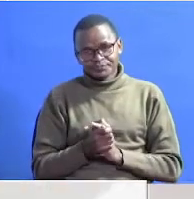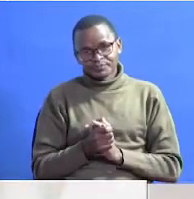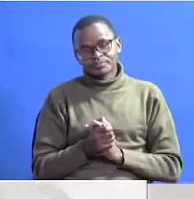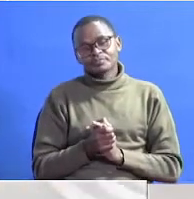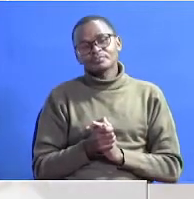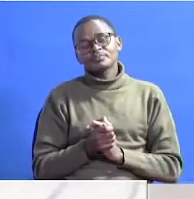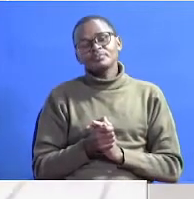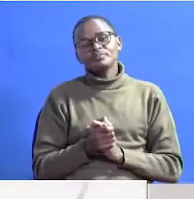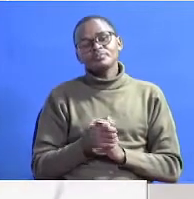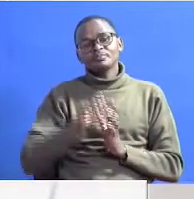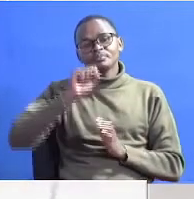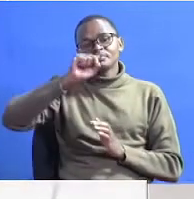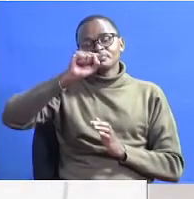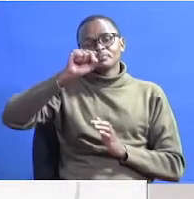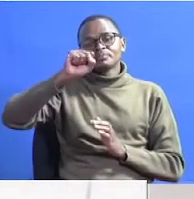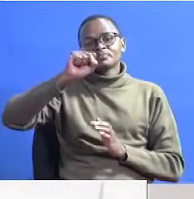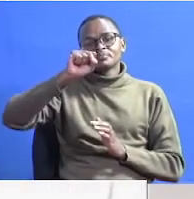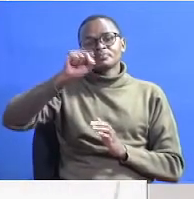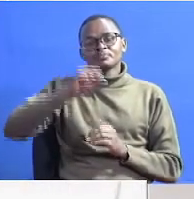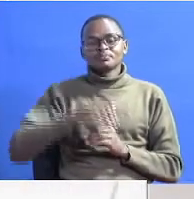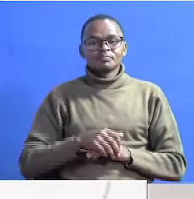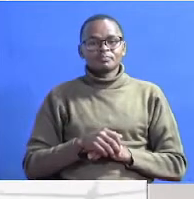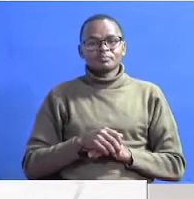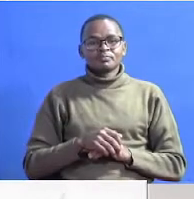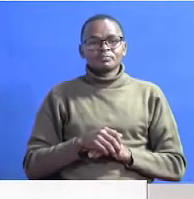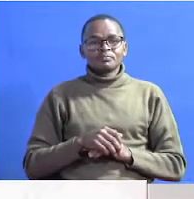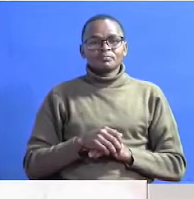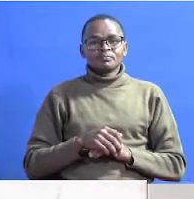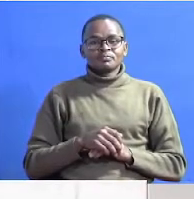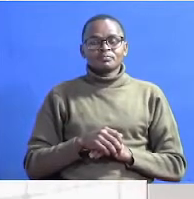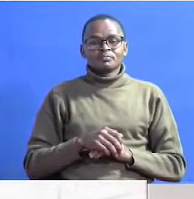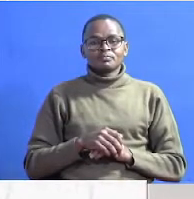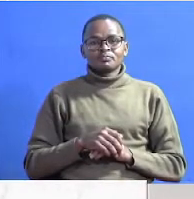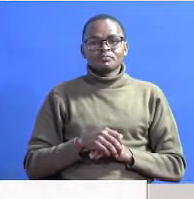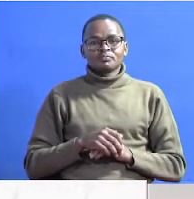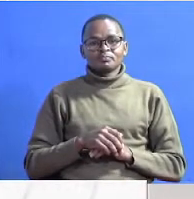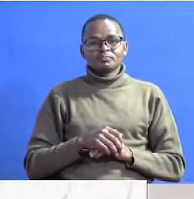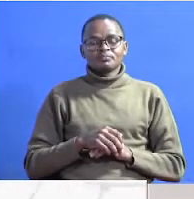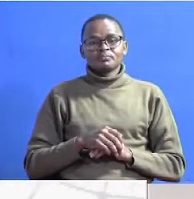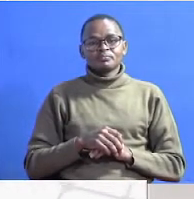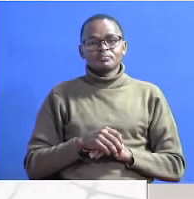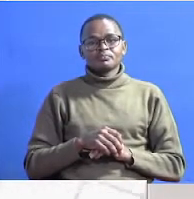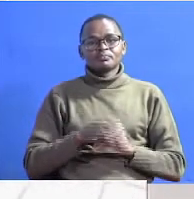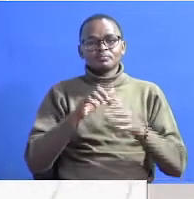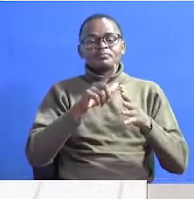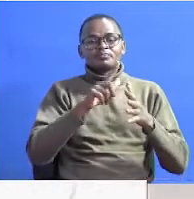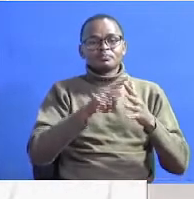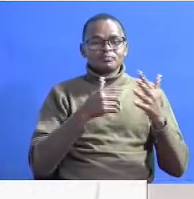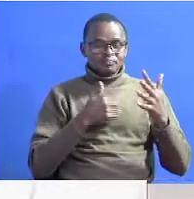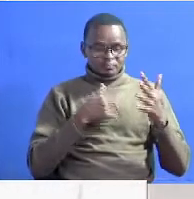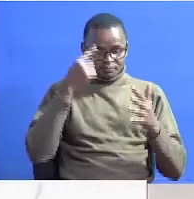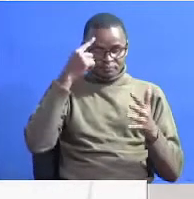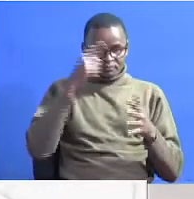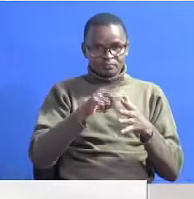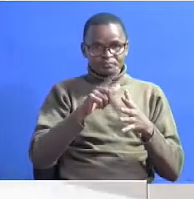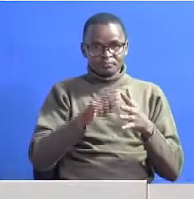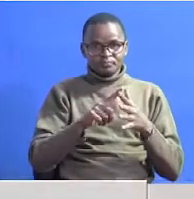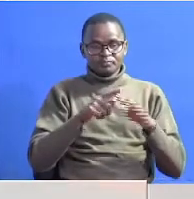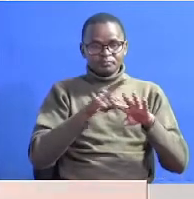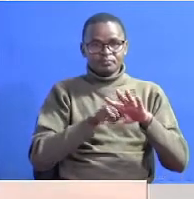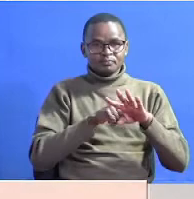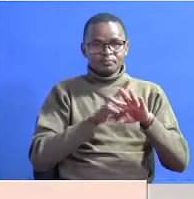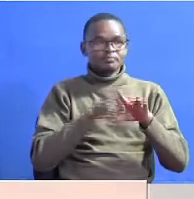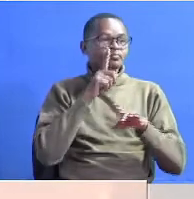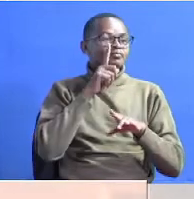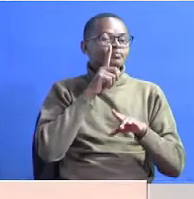Kosgei, politics is about interests. And looking at this government that we shall be now getting into